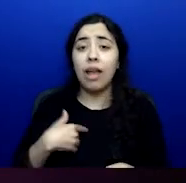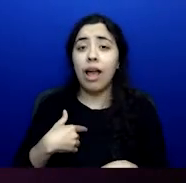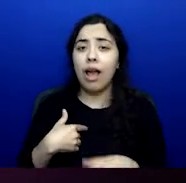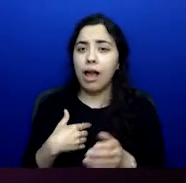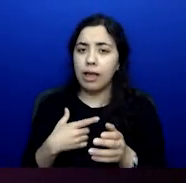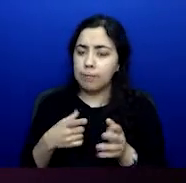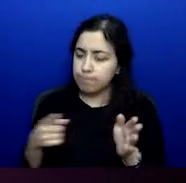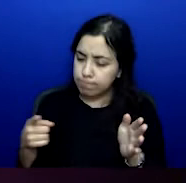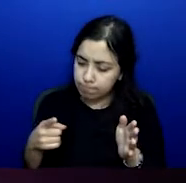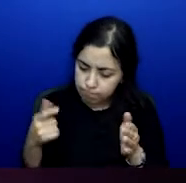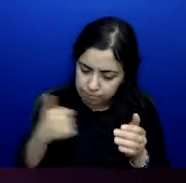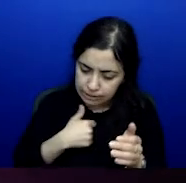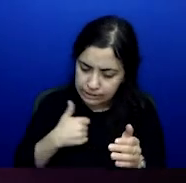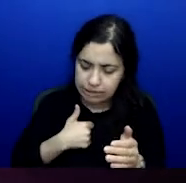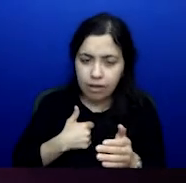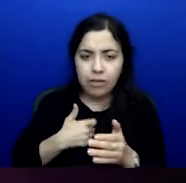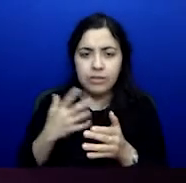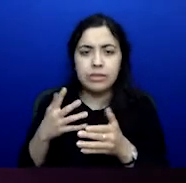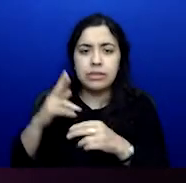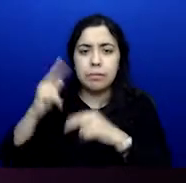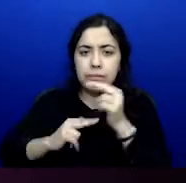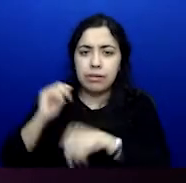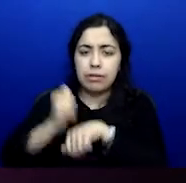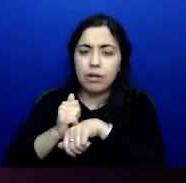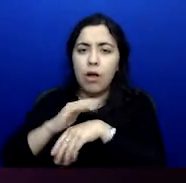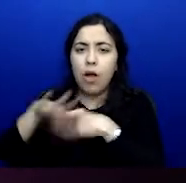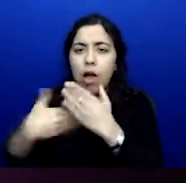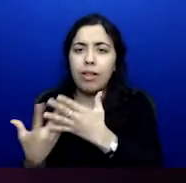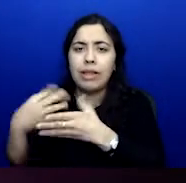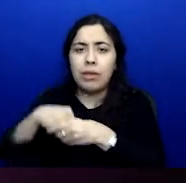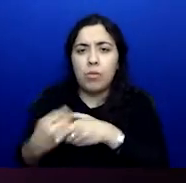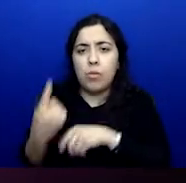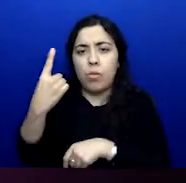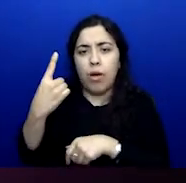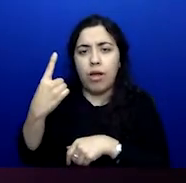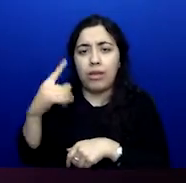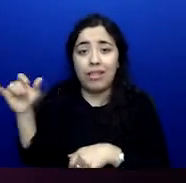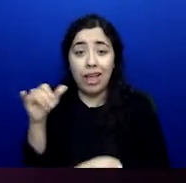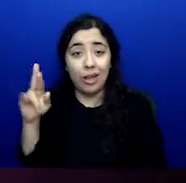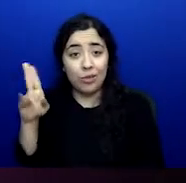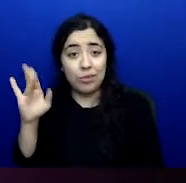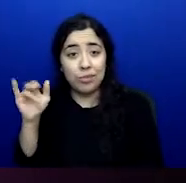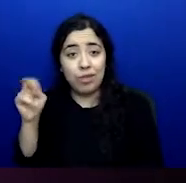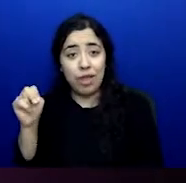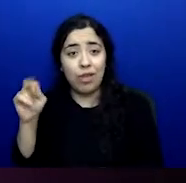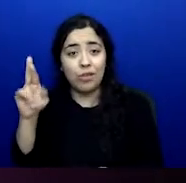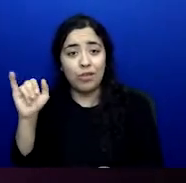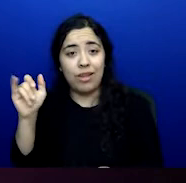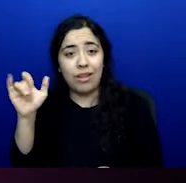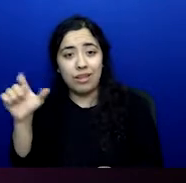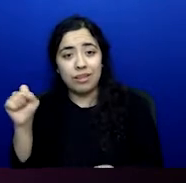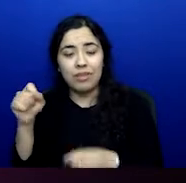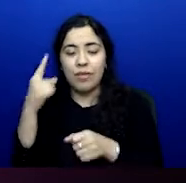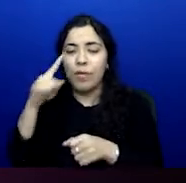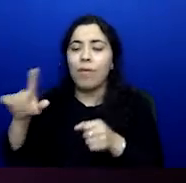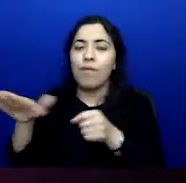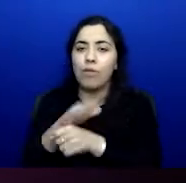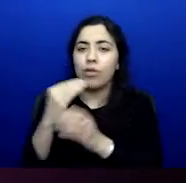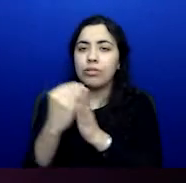to build an all-in-one framework like Ruby on Rails for full-stack React apps.